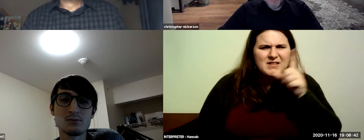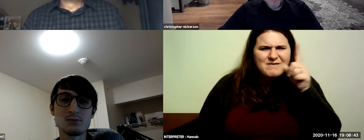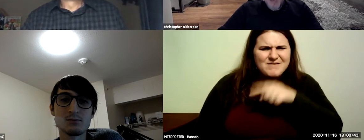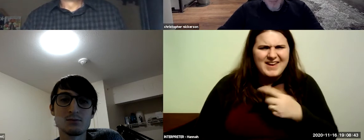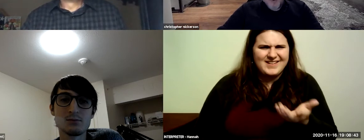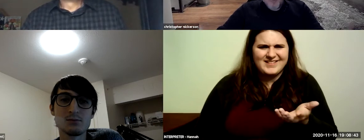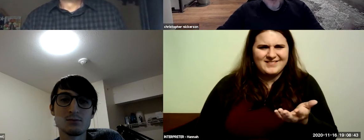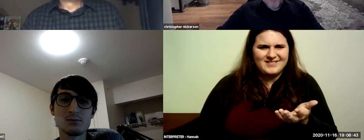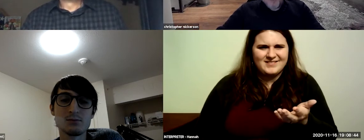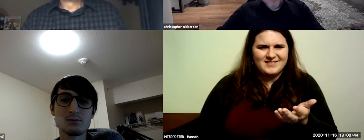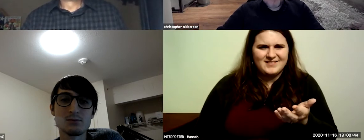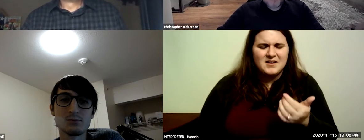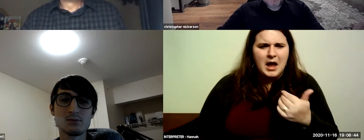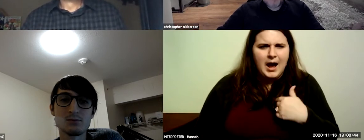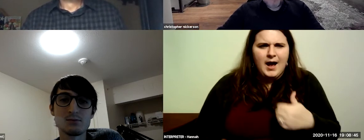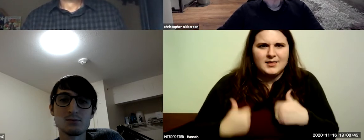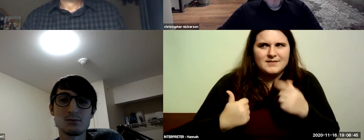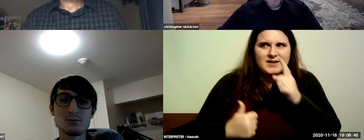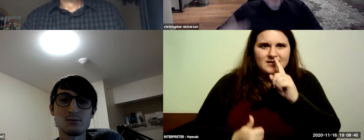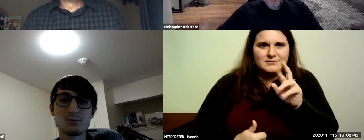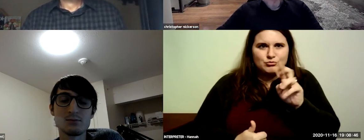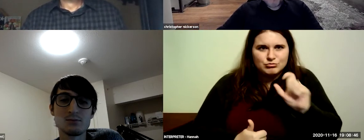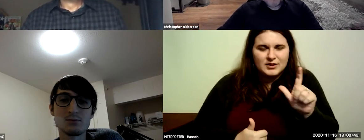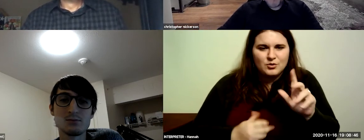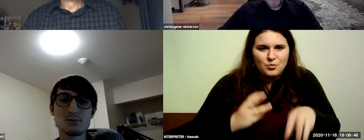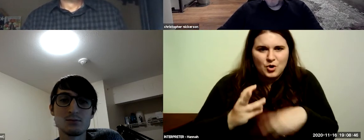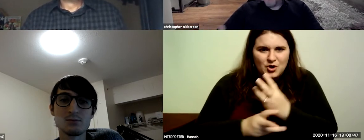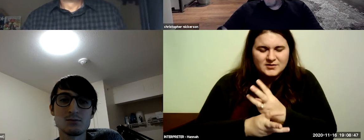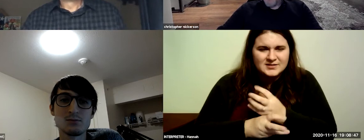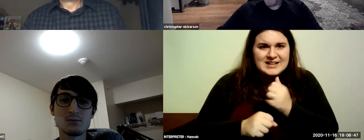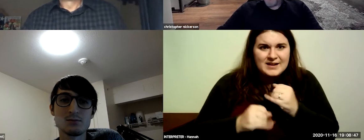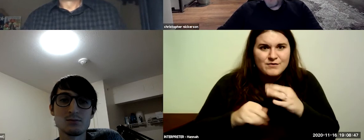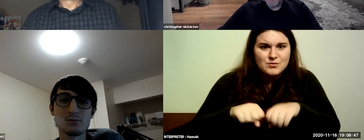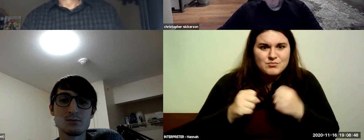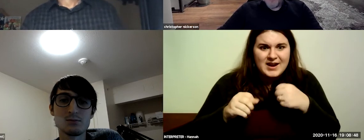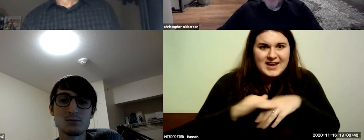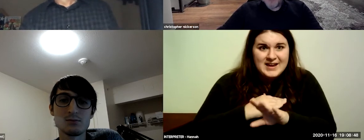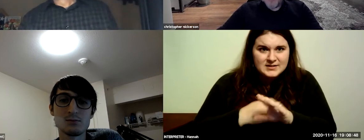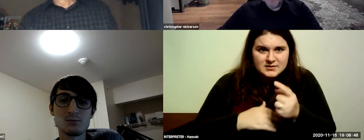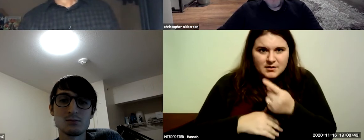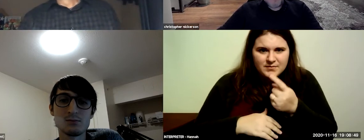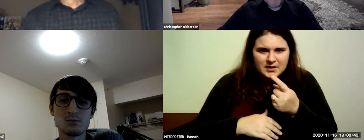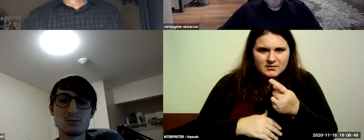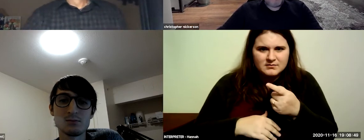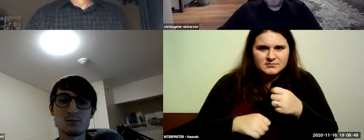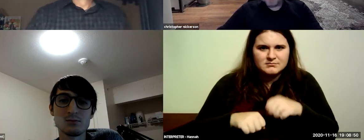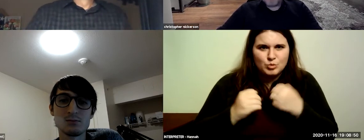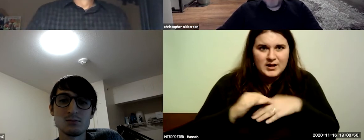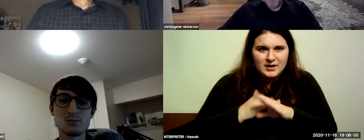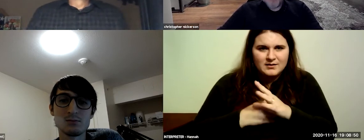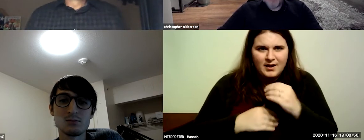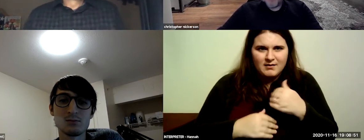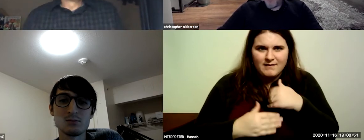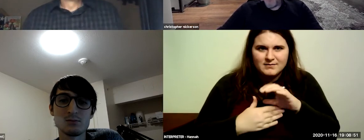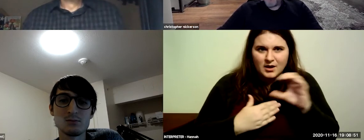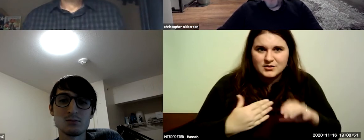like hyper real world where, you know, like when you break into something, like you have to break into it and there's consequences, you know,